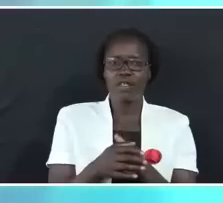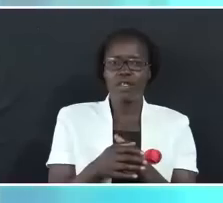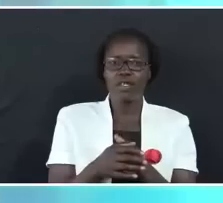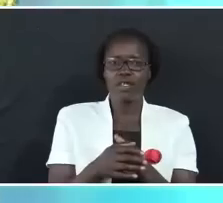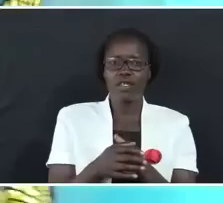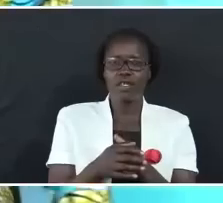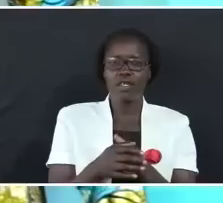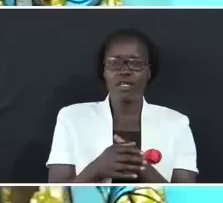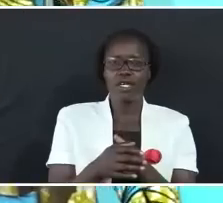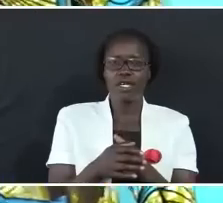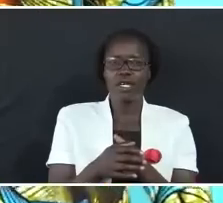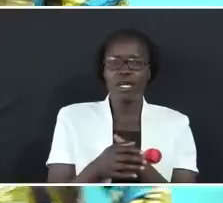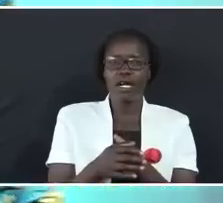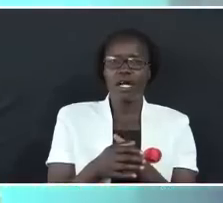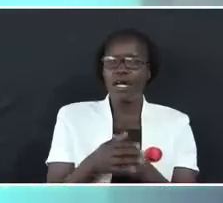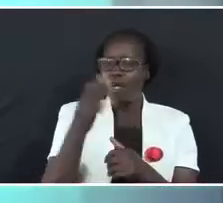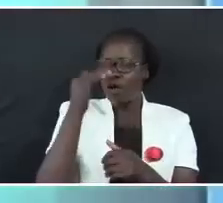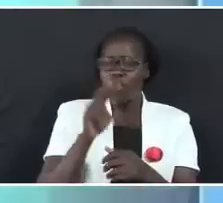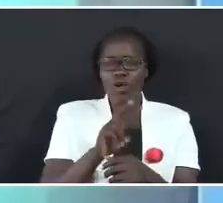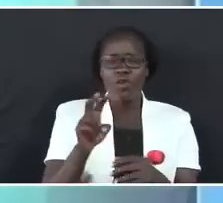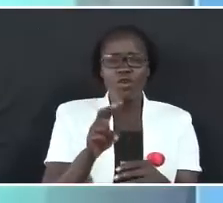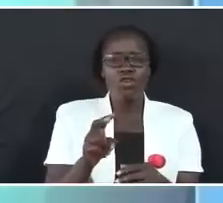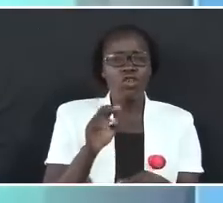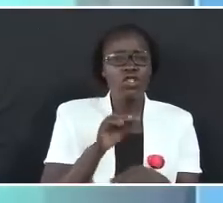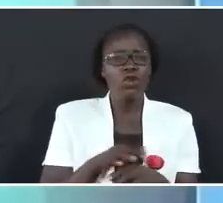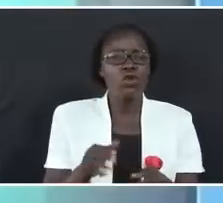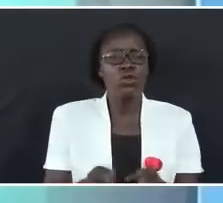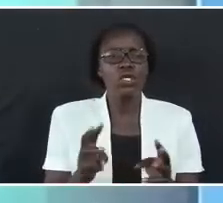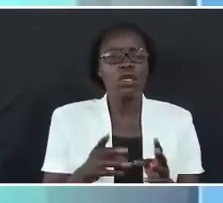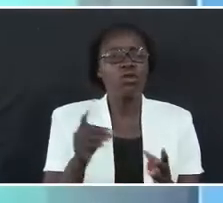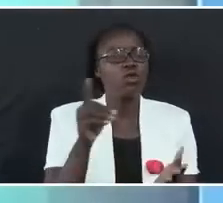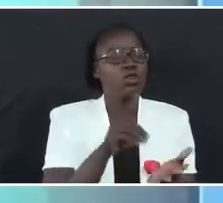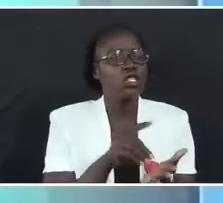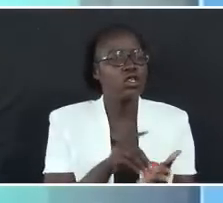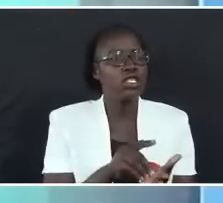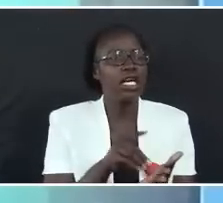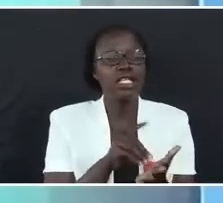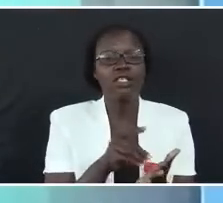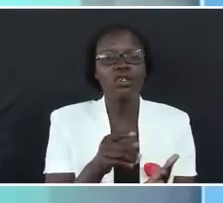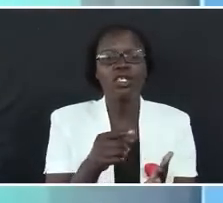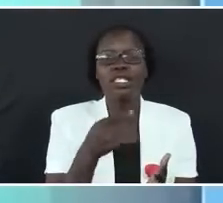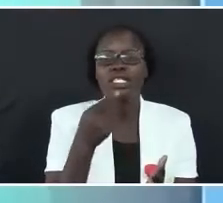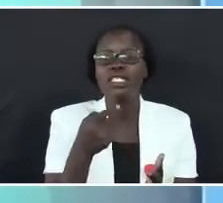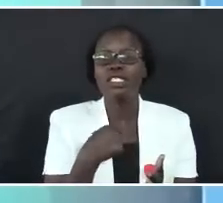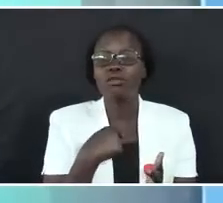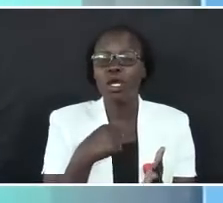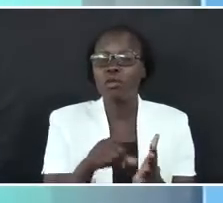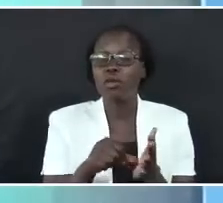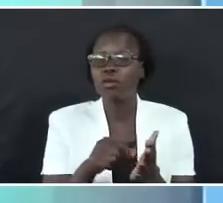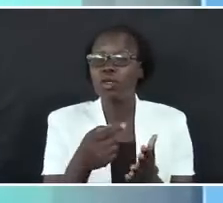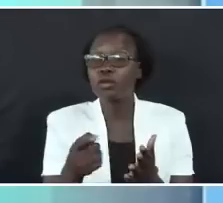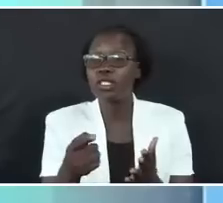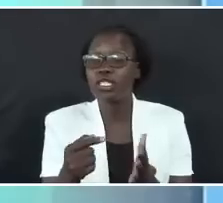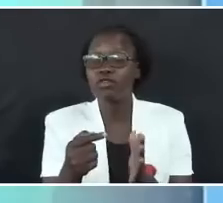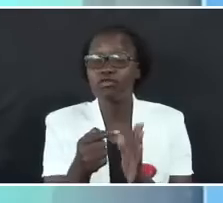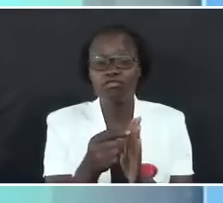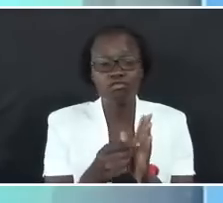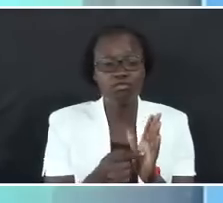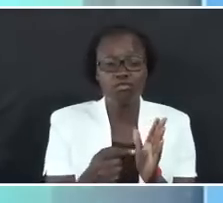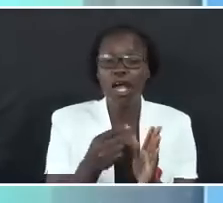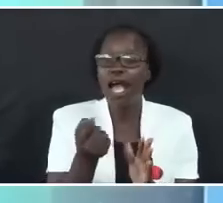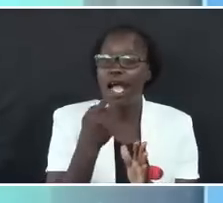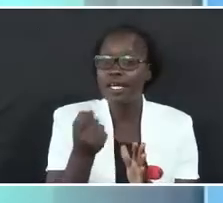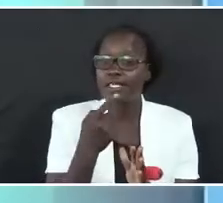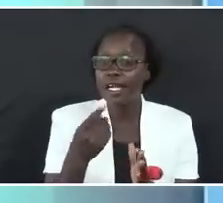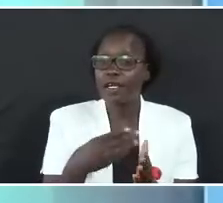Then why were you asking? Why were you looking for the good ways? Like going to the doctor, and the doctor tells you this is the problem, gives you a prescription. You go